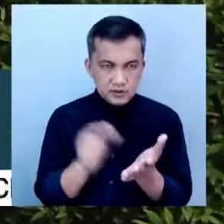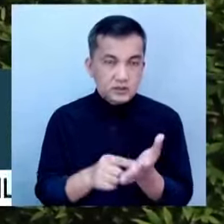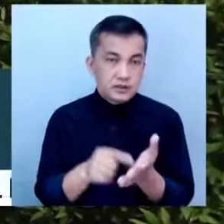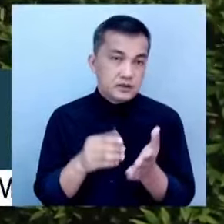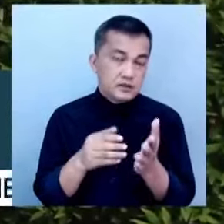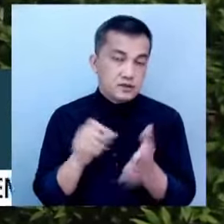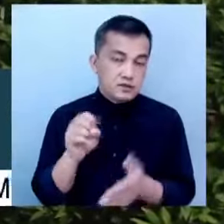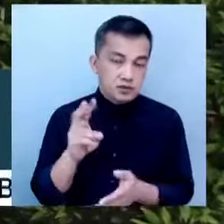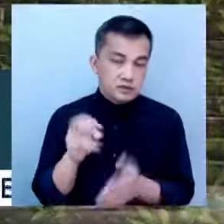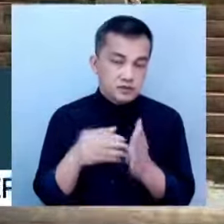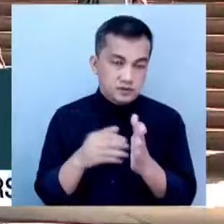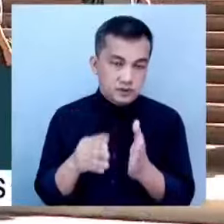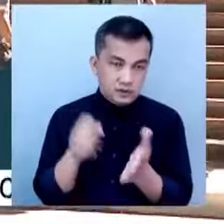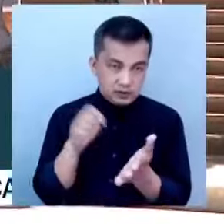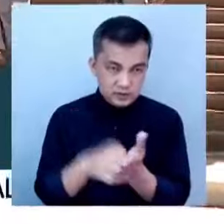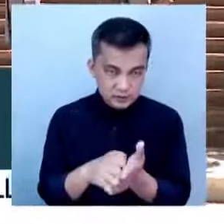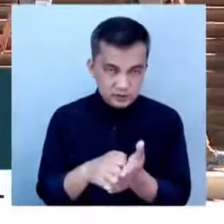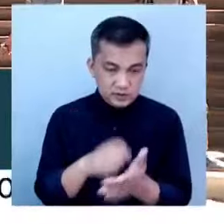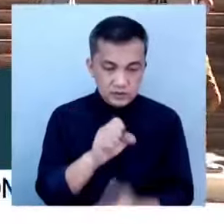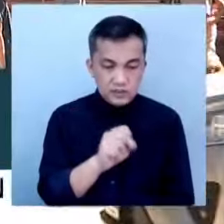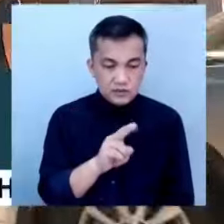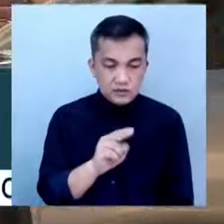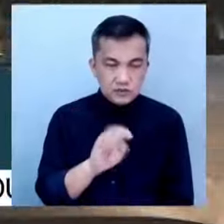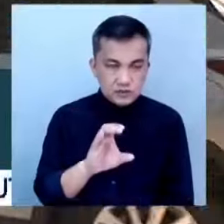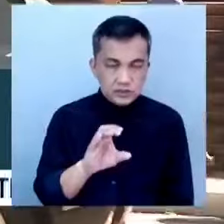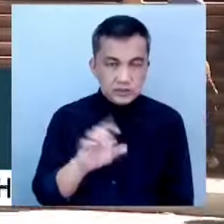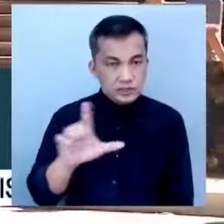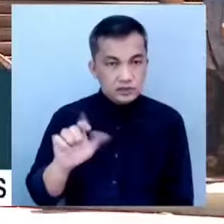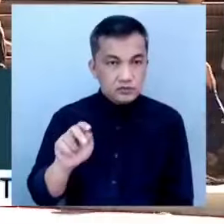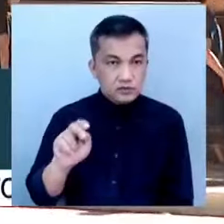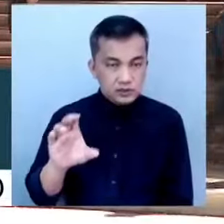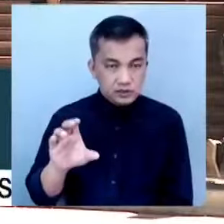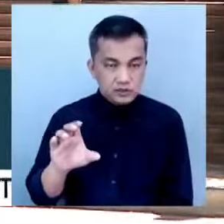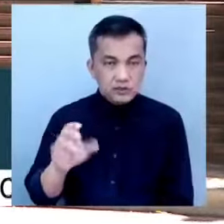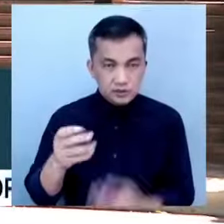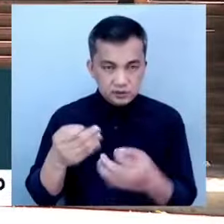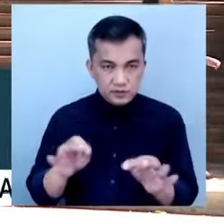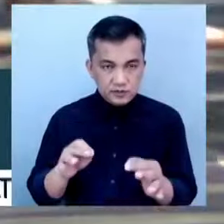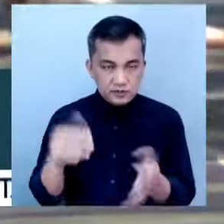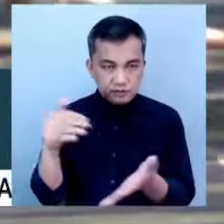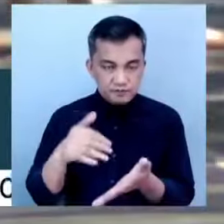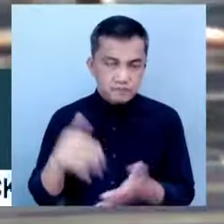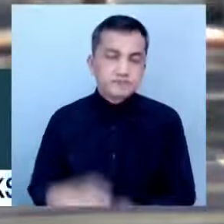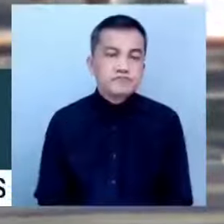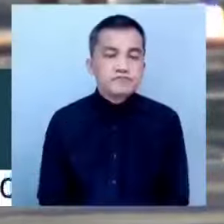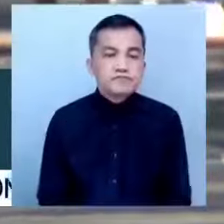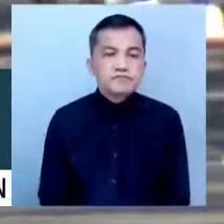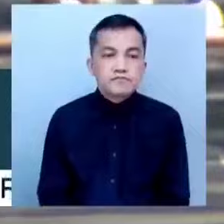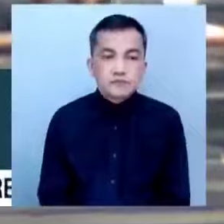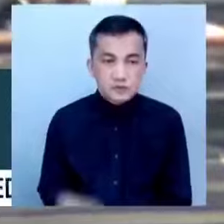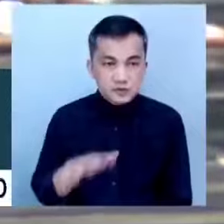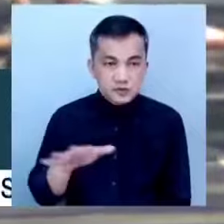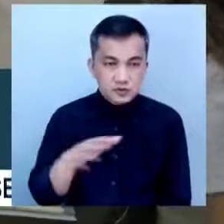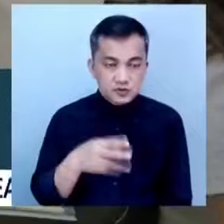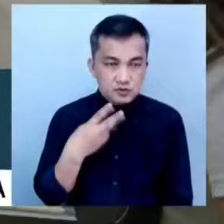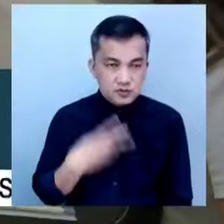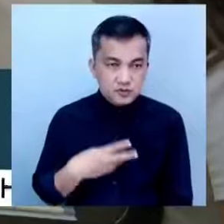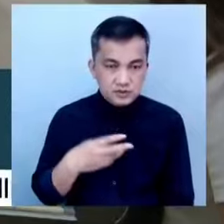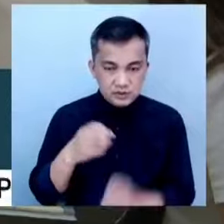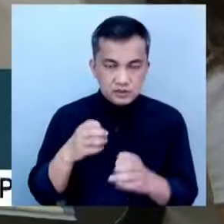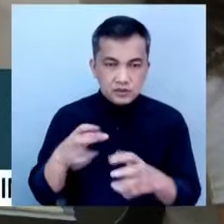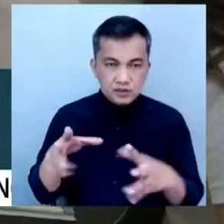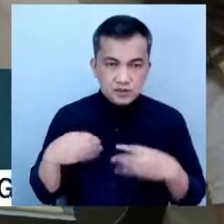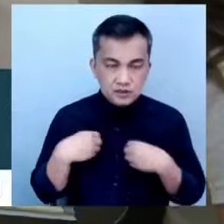who are currently enrolled in SUCs and LUCs to finish their studies. Those who wish to take education programs